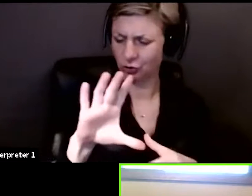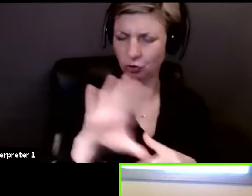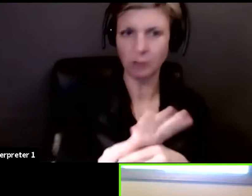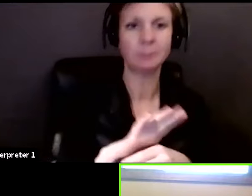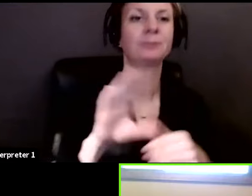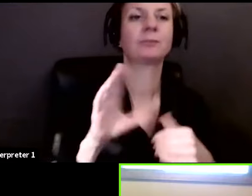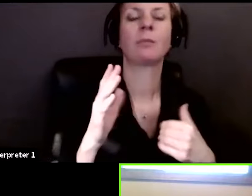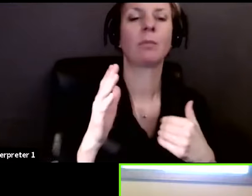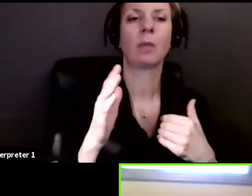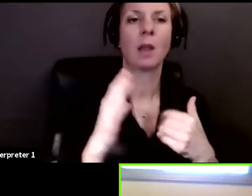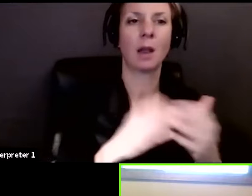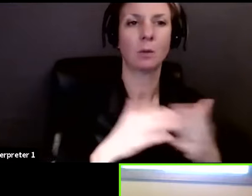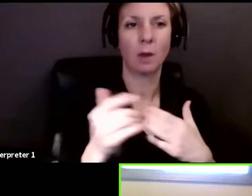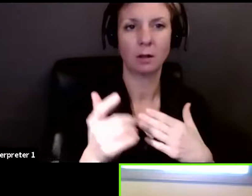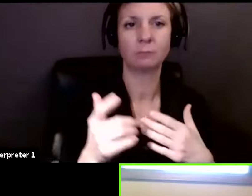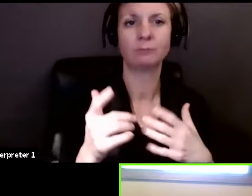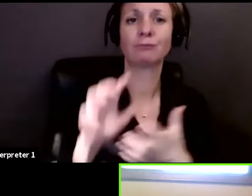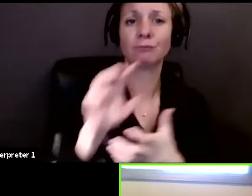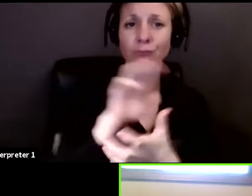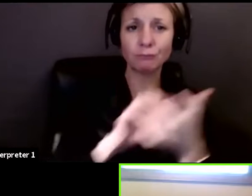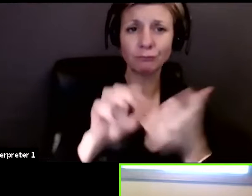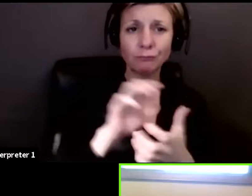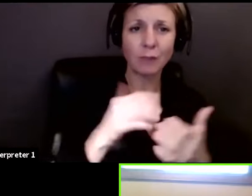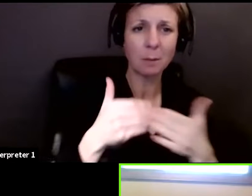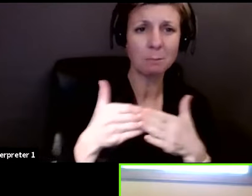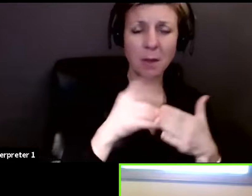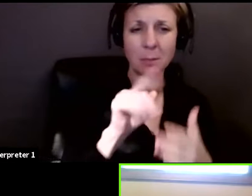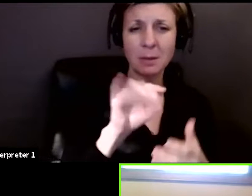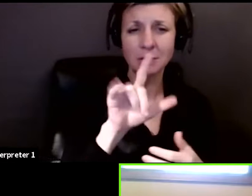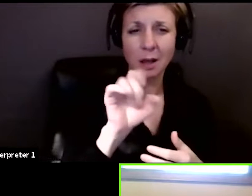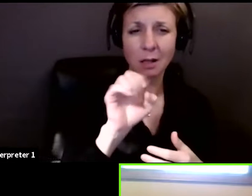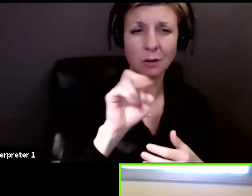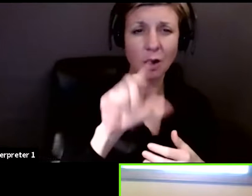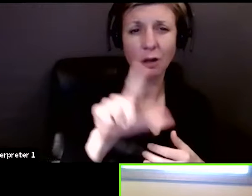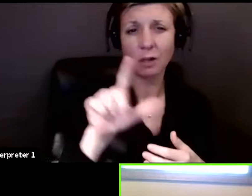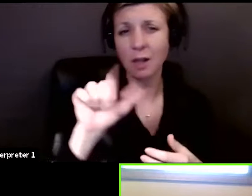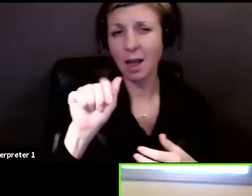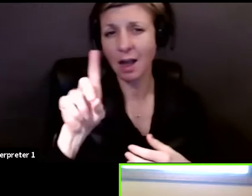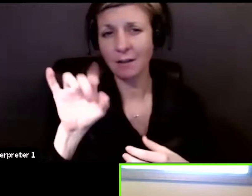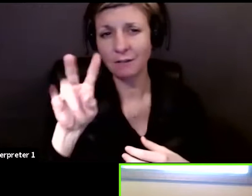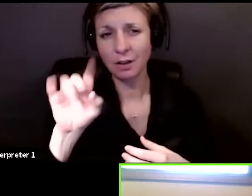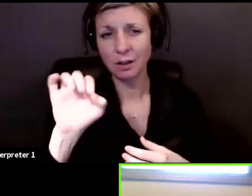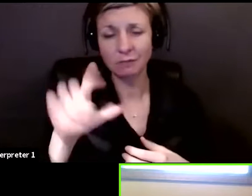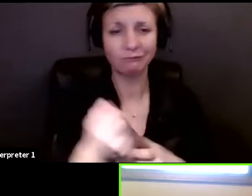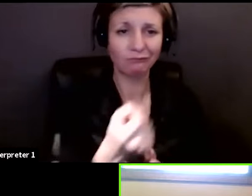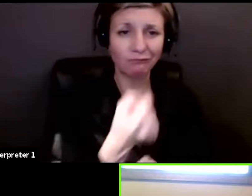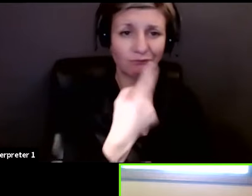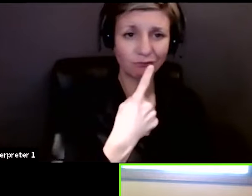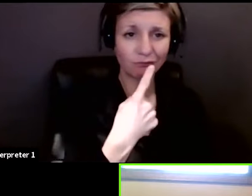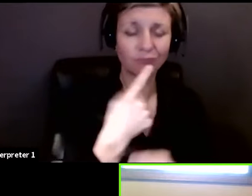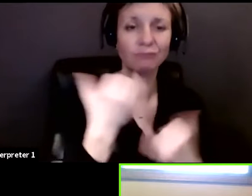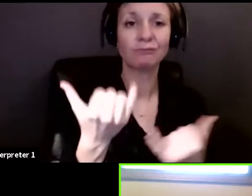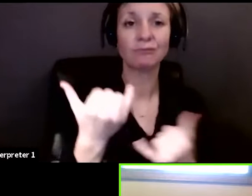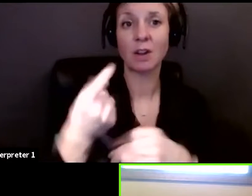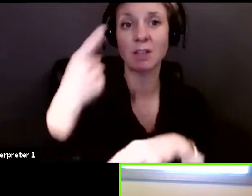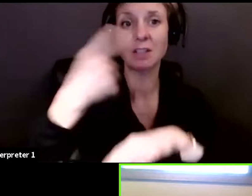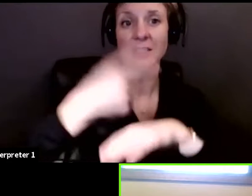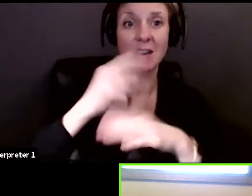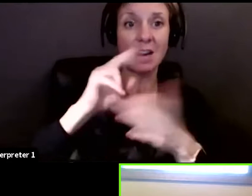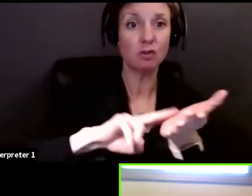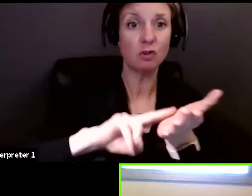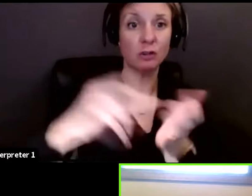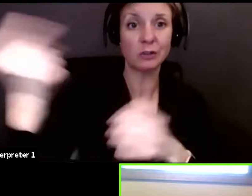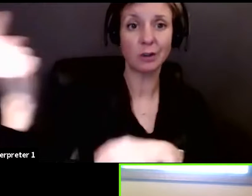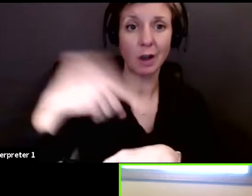baby combination Tylenol Advil until the day nurse comes on the shift in an hour, and this is once again literal hell torture.